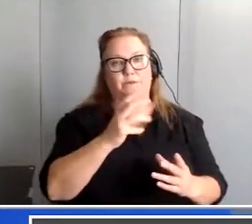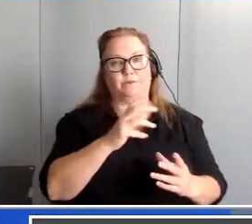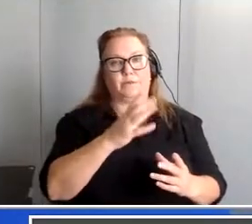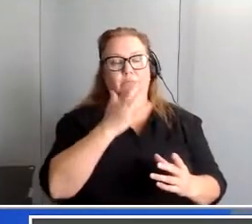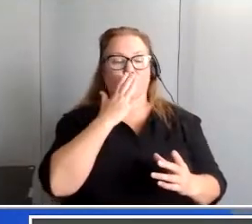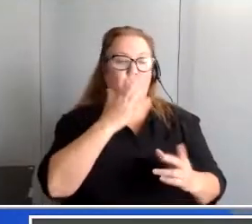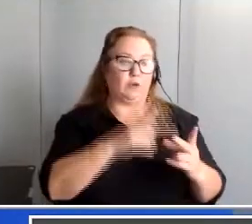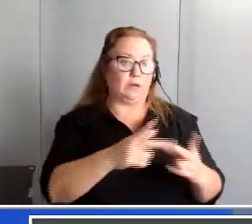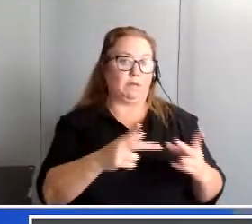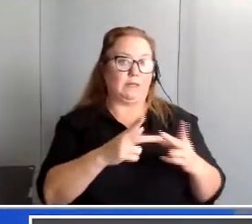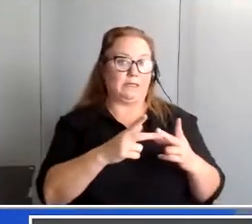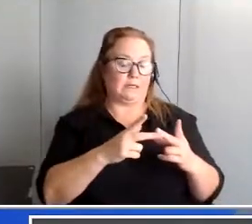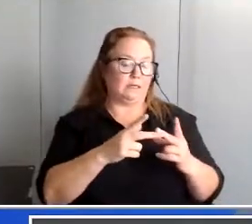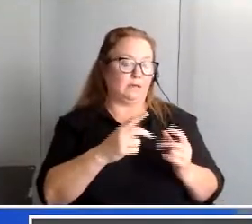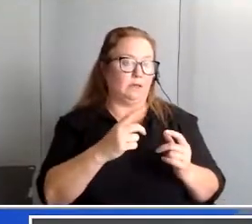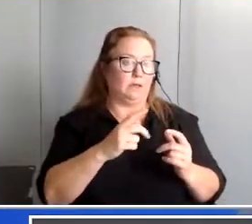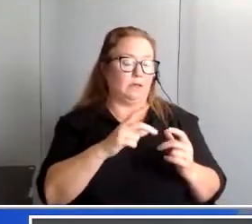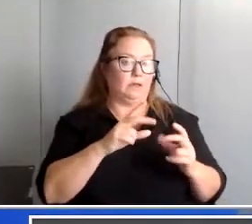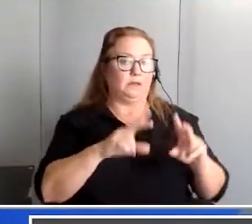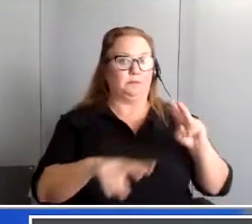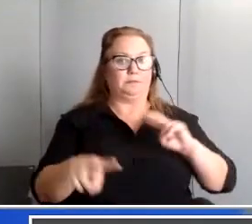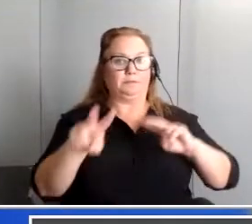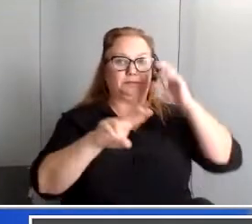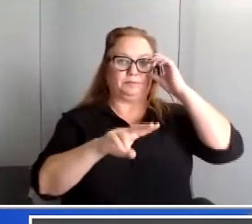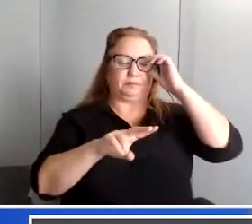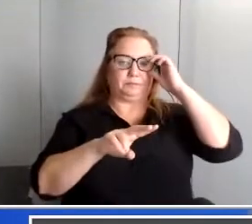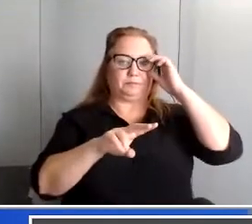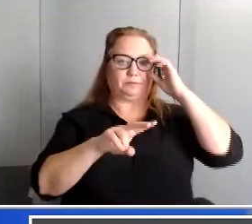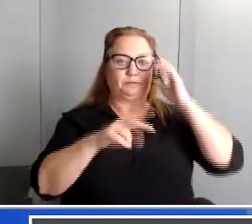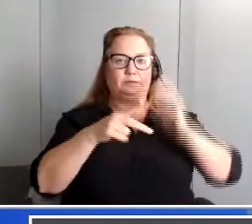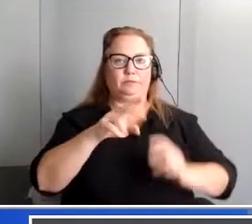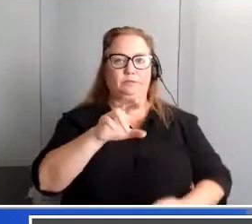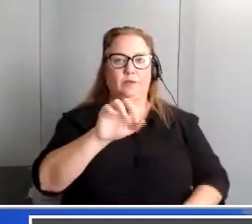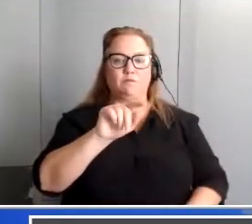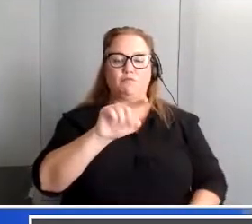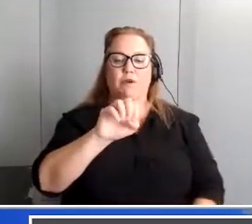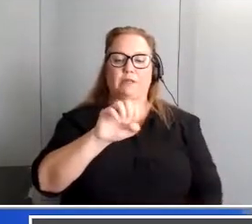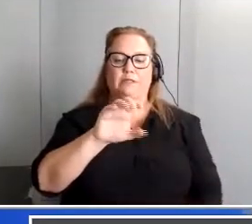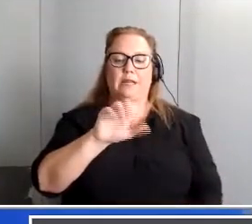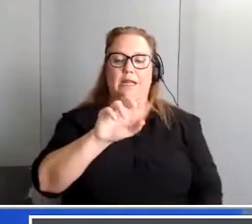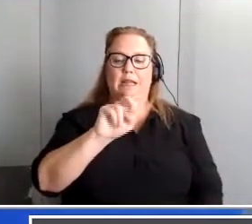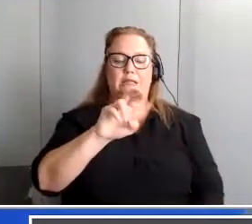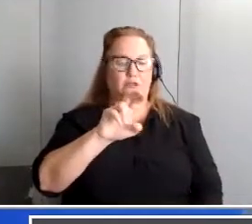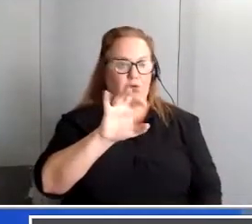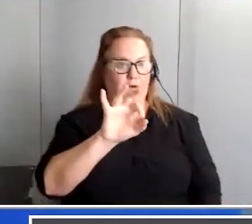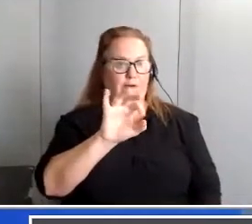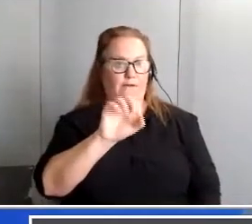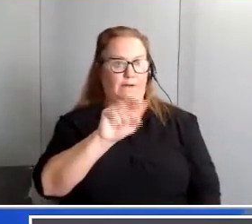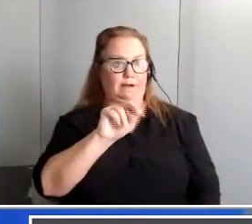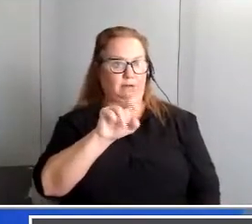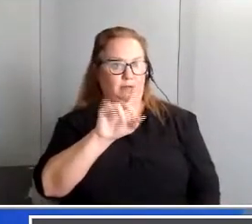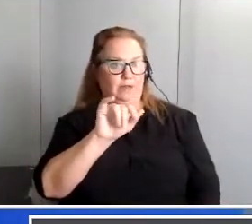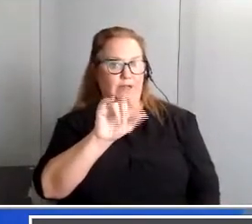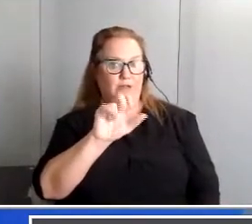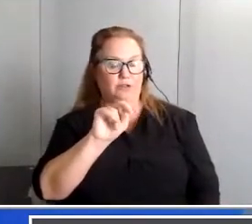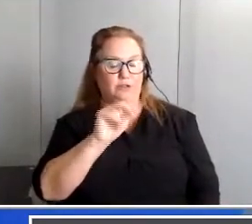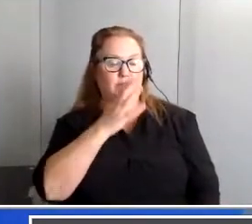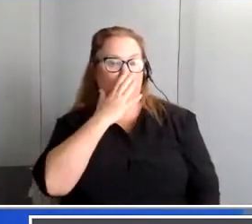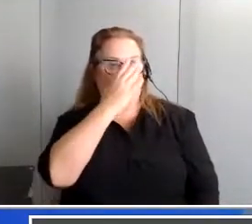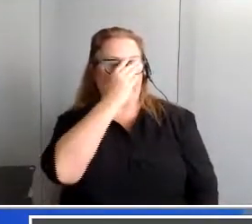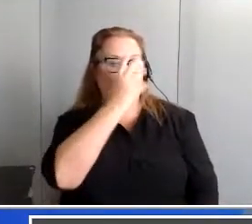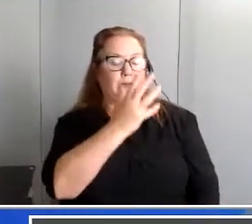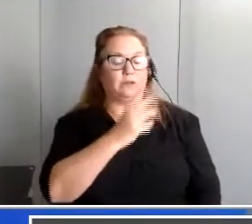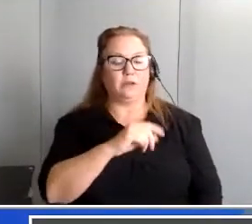sources are the Prostate Cancer Foundation, which is very good information, or